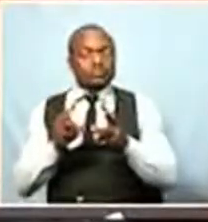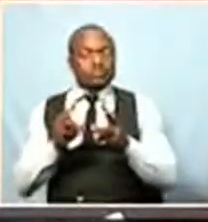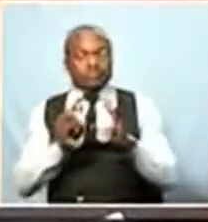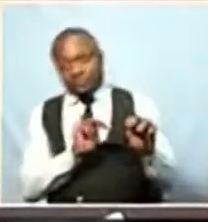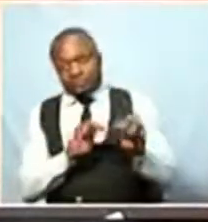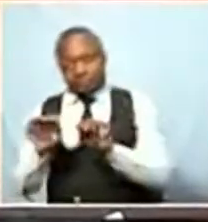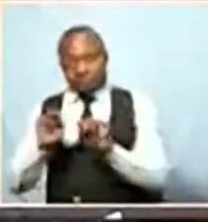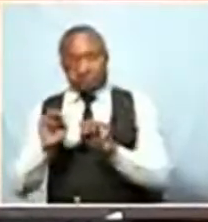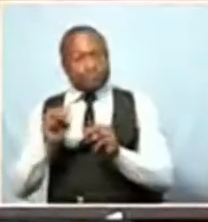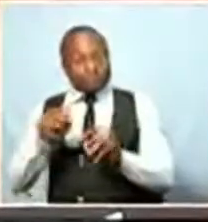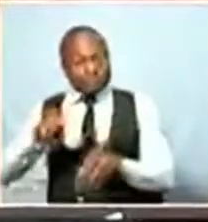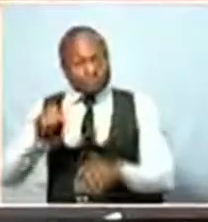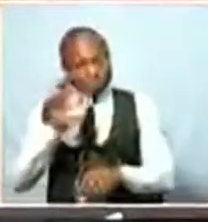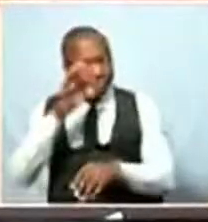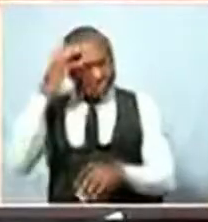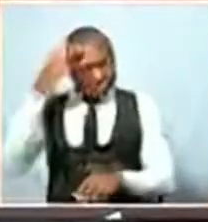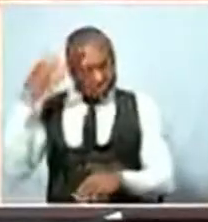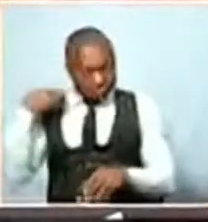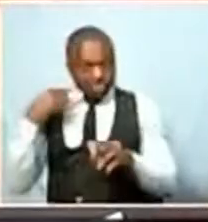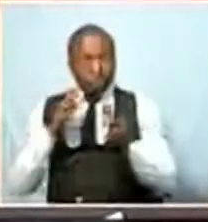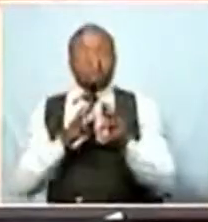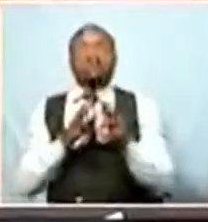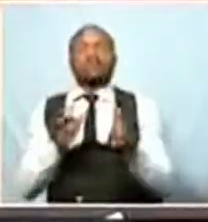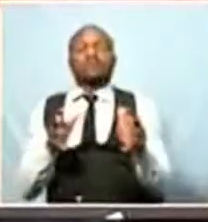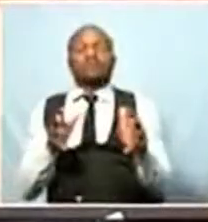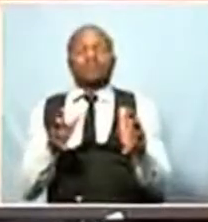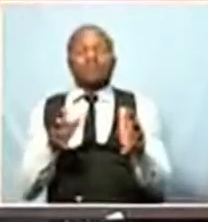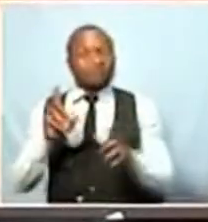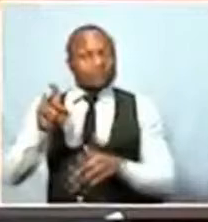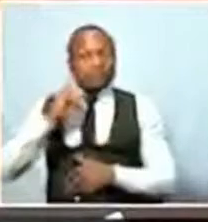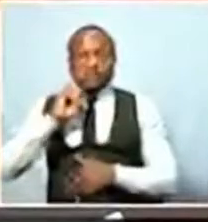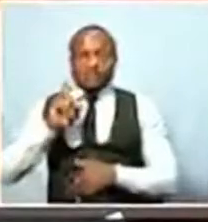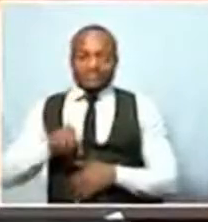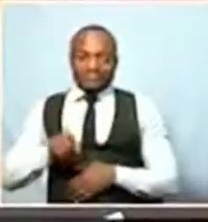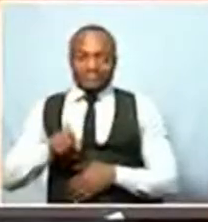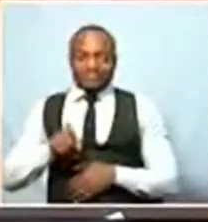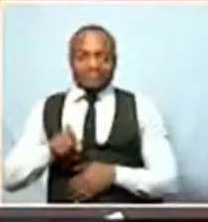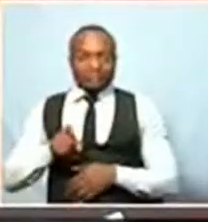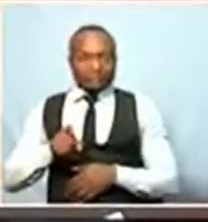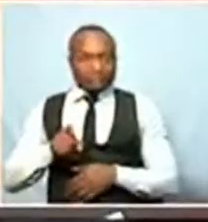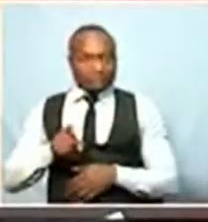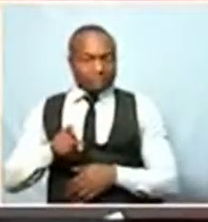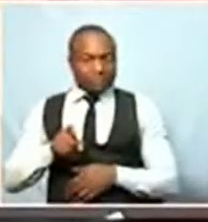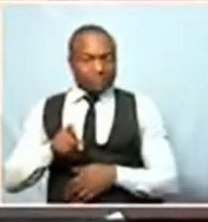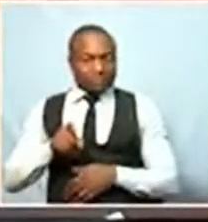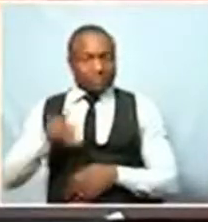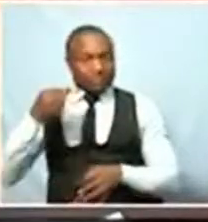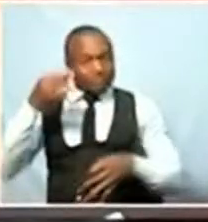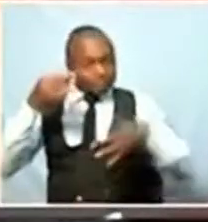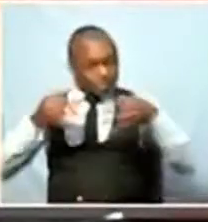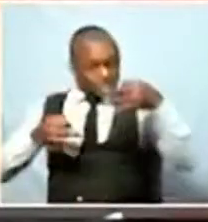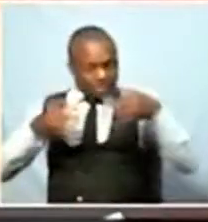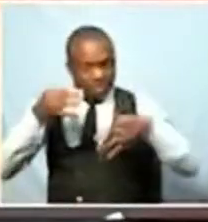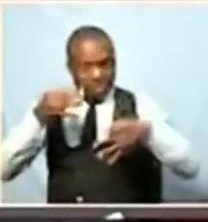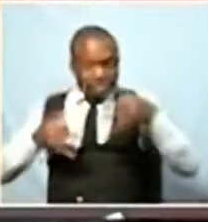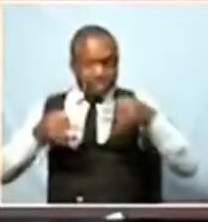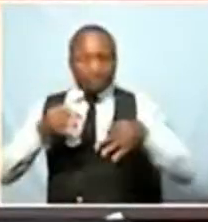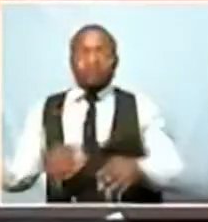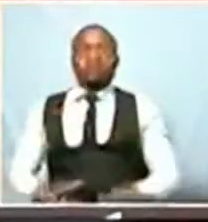sustain your office. It's expanding, it's growing, and you need to ensure fiduciary integrity and